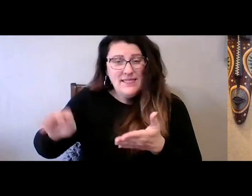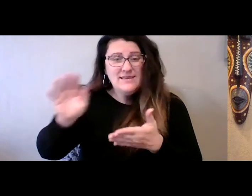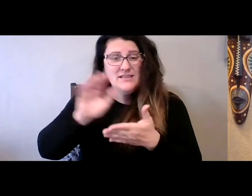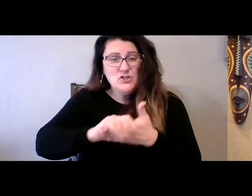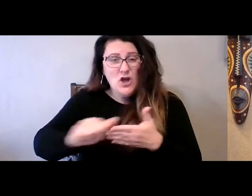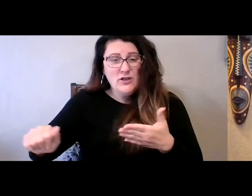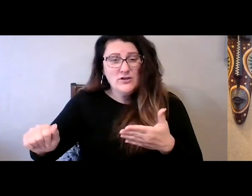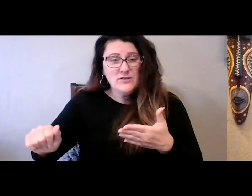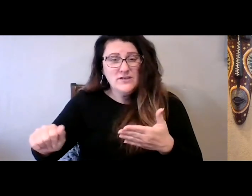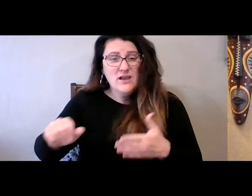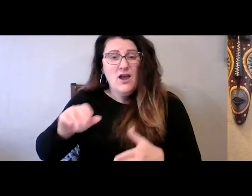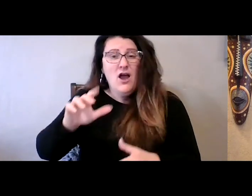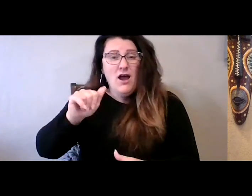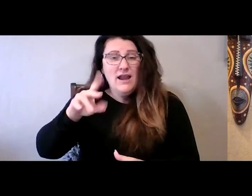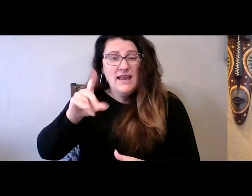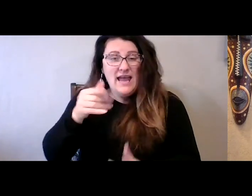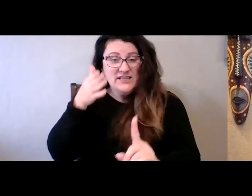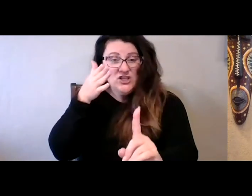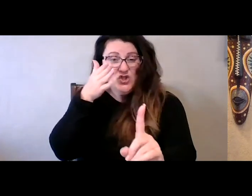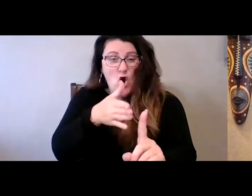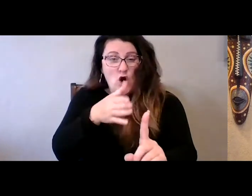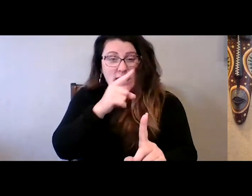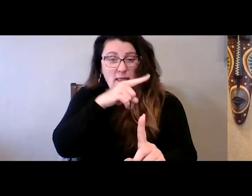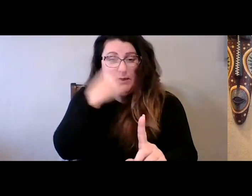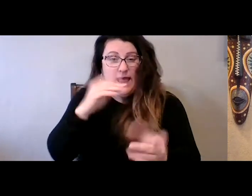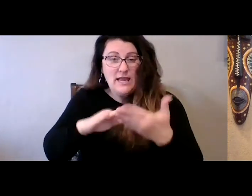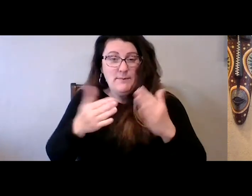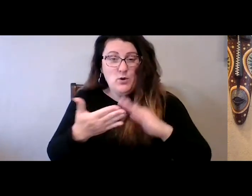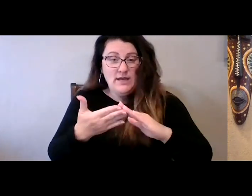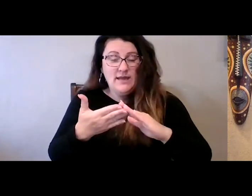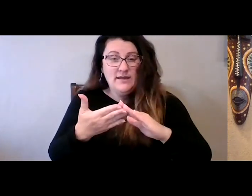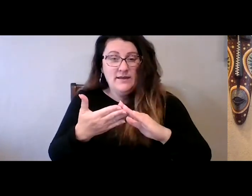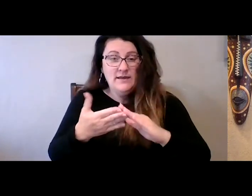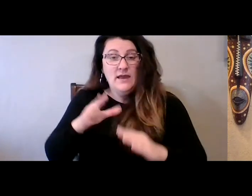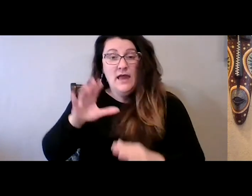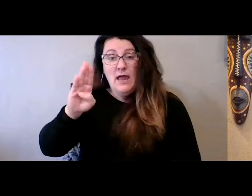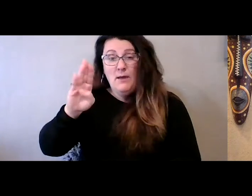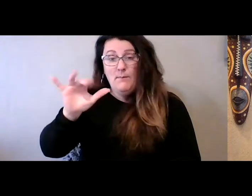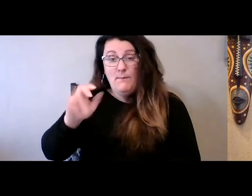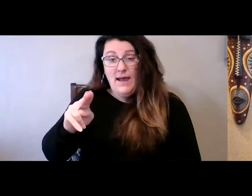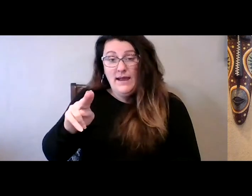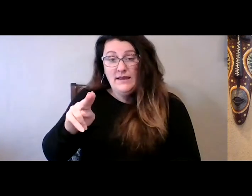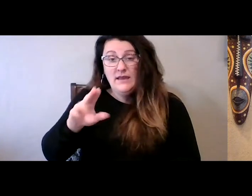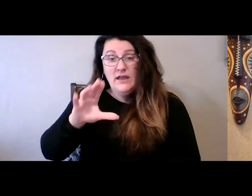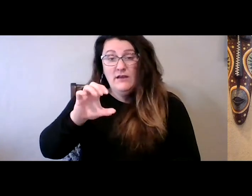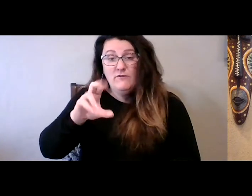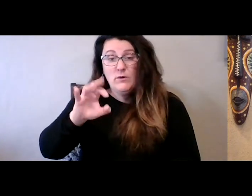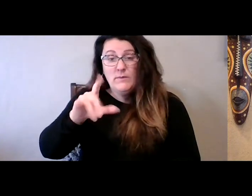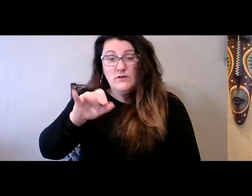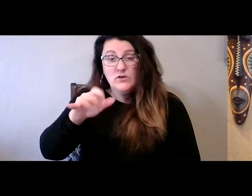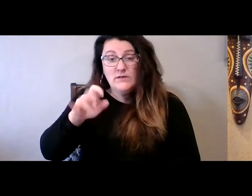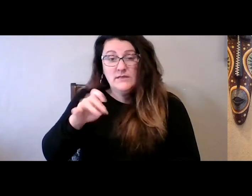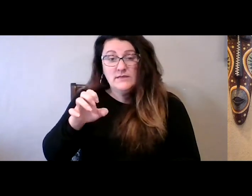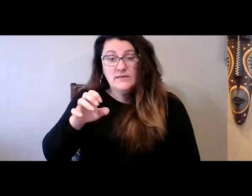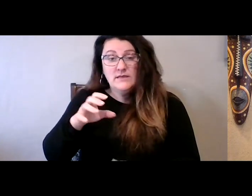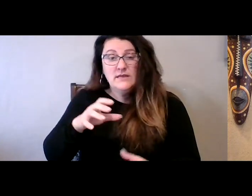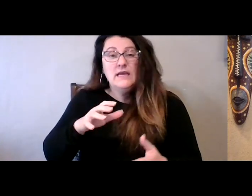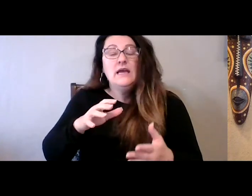on digital ads specifically targeting Black communities. Joe Biden on the issue of criminal justice spent around